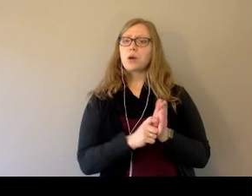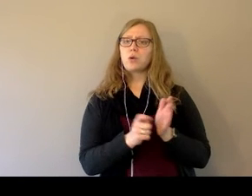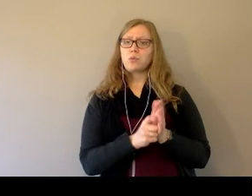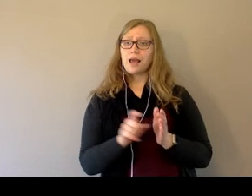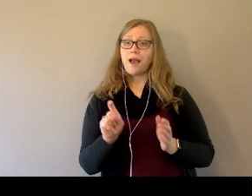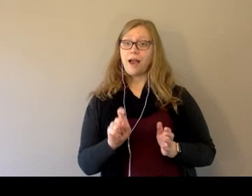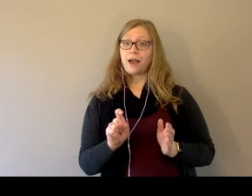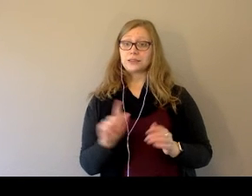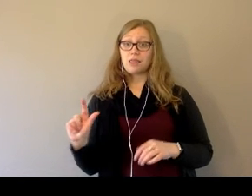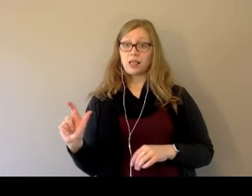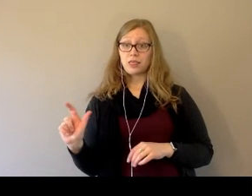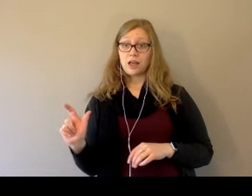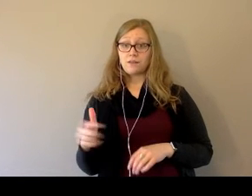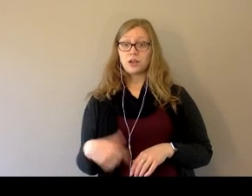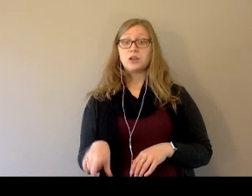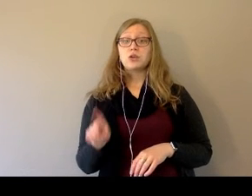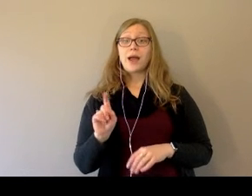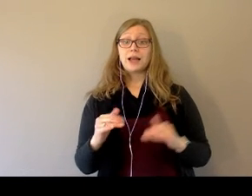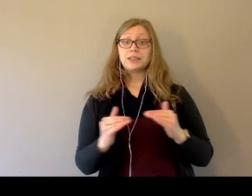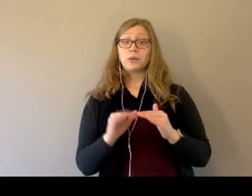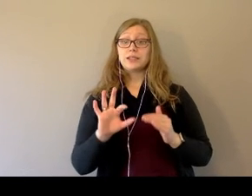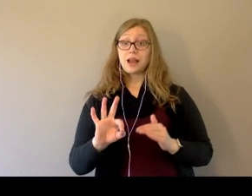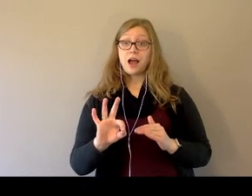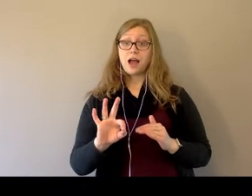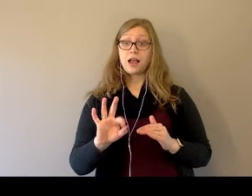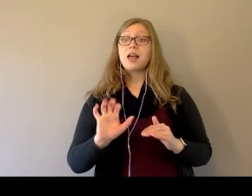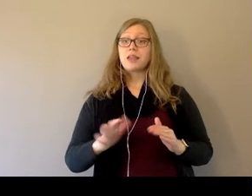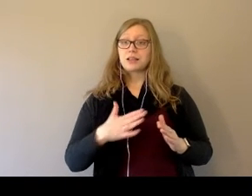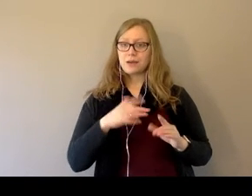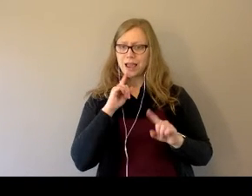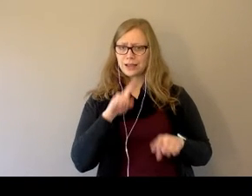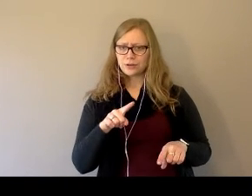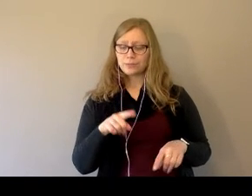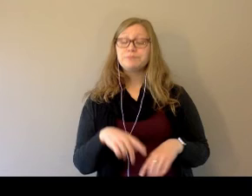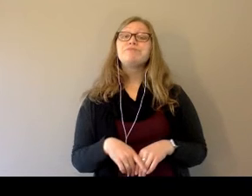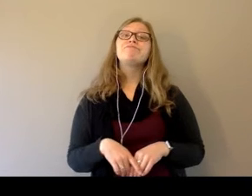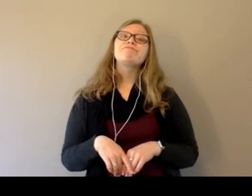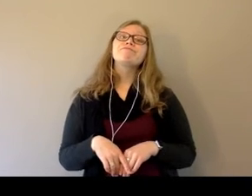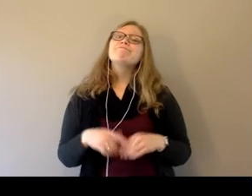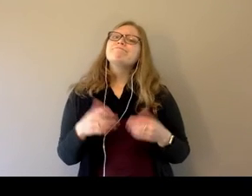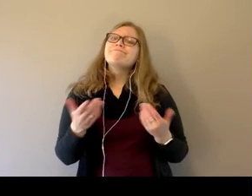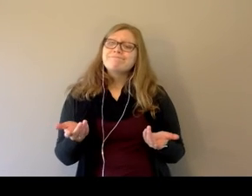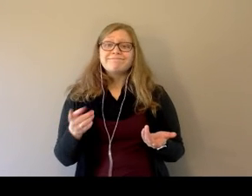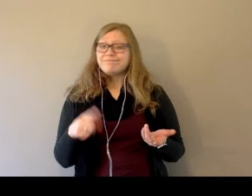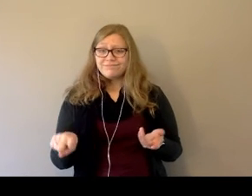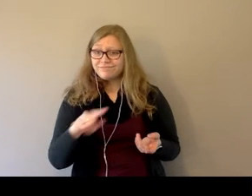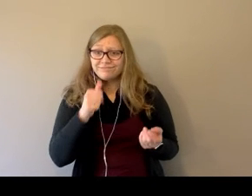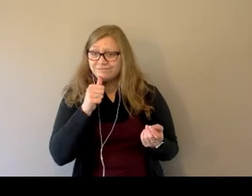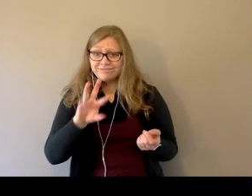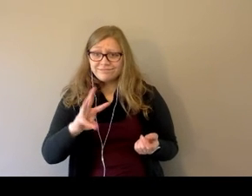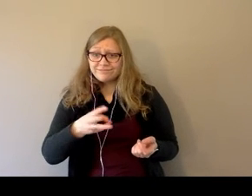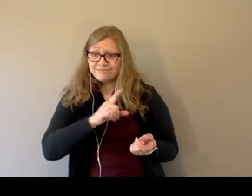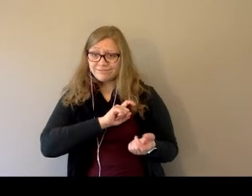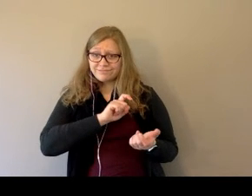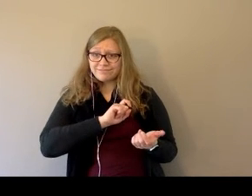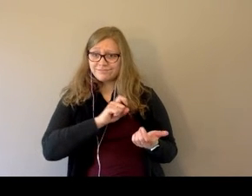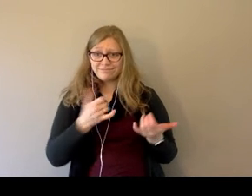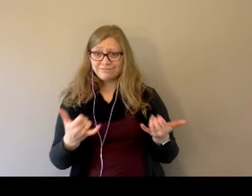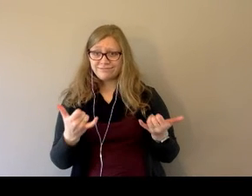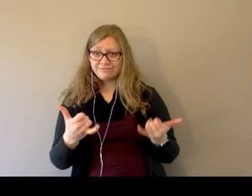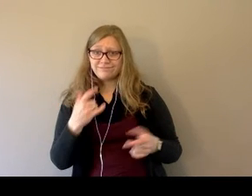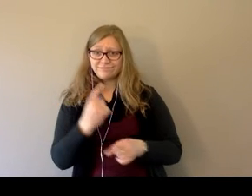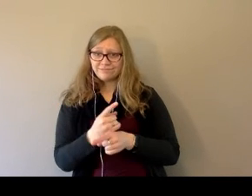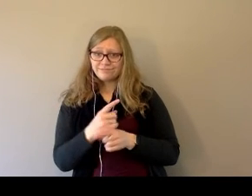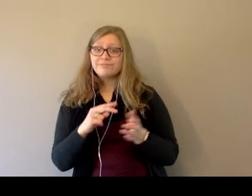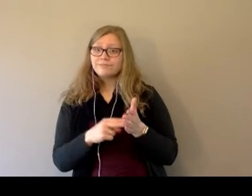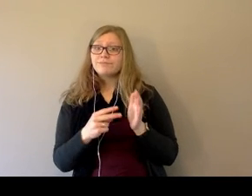my answer. Of course, we're not in sixth grade anymore, so our expressions, our ratios are going to get a little more complicated when